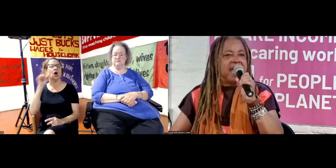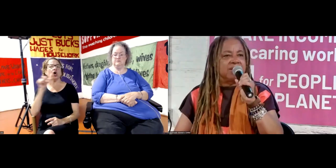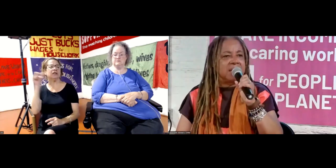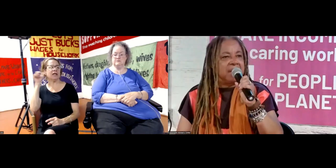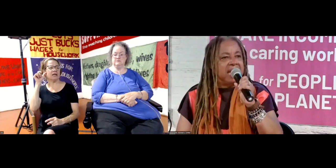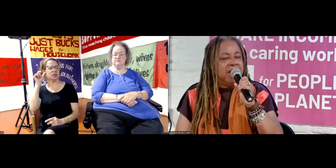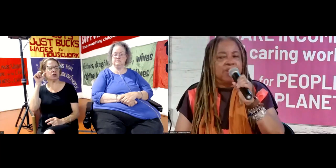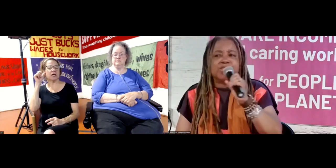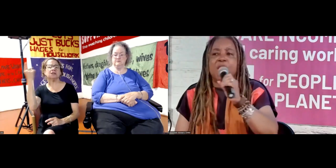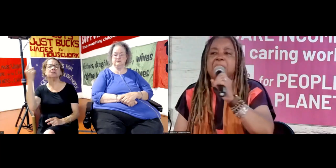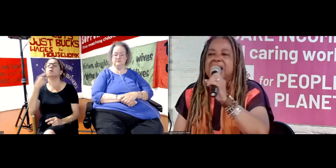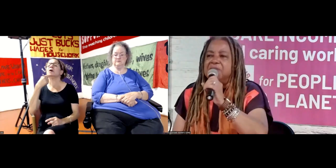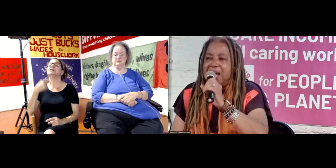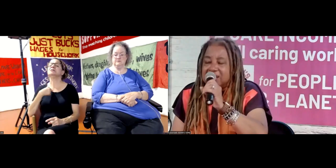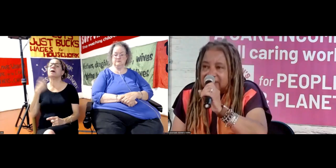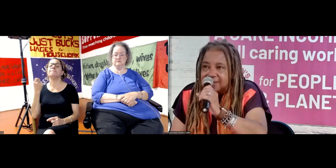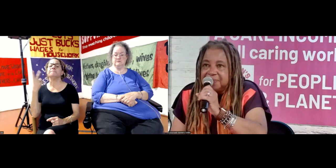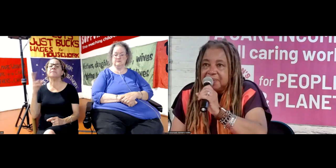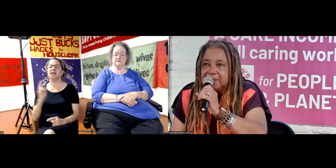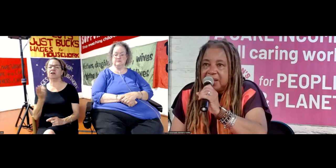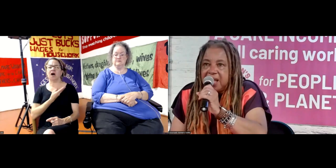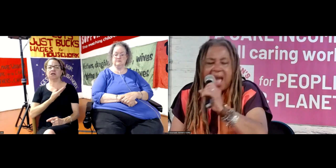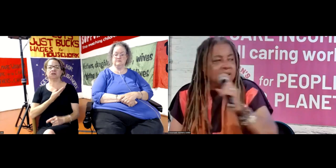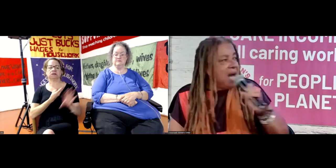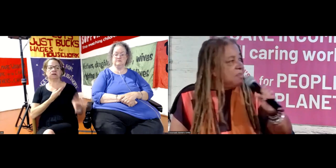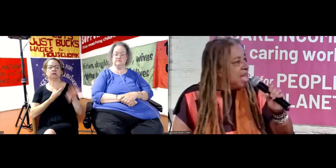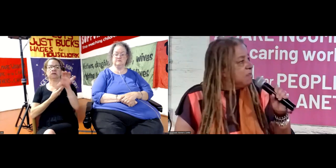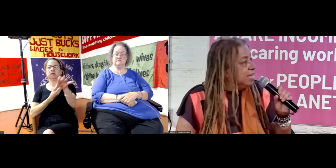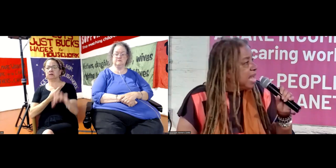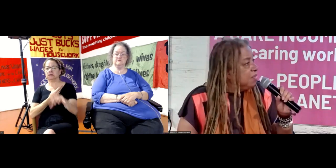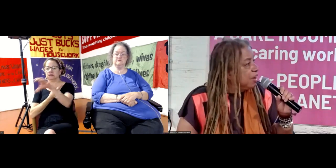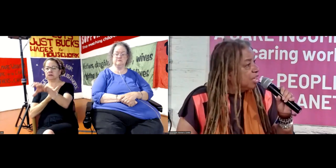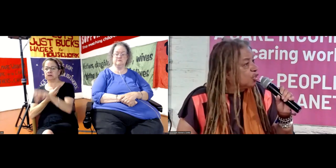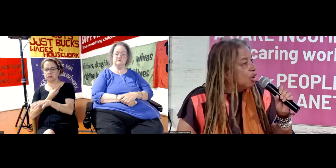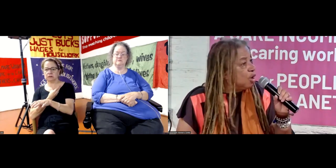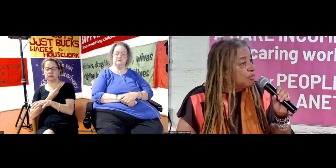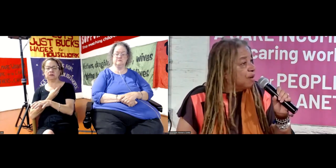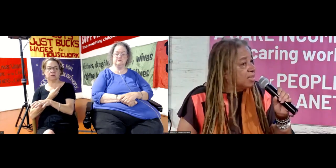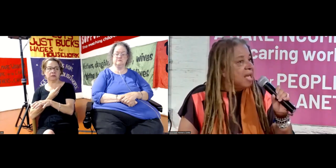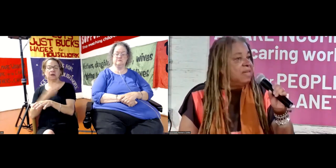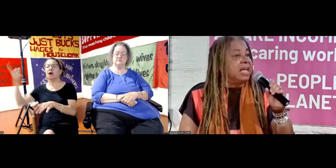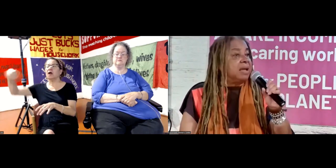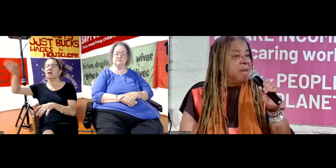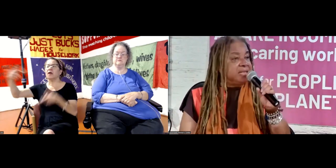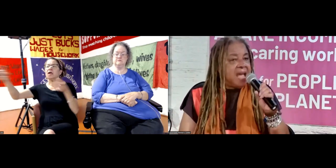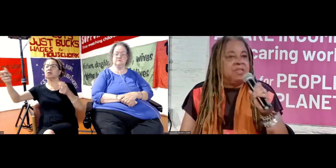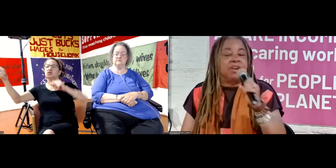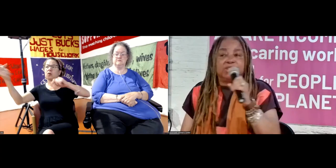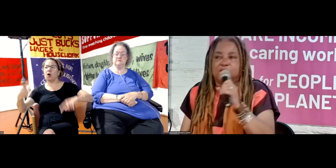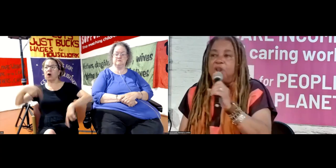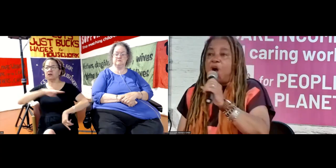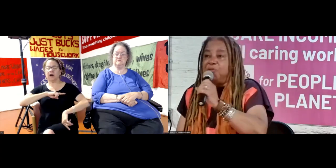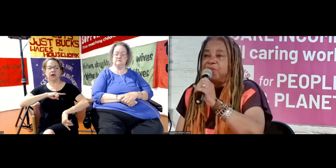was Vanette or somebody, there's so many of us. How come they maintain their control over us? They maintain